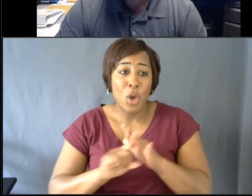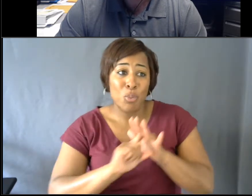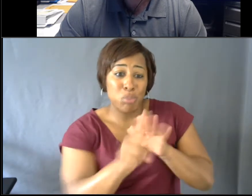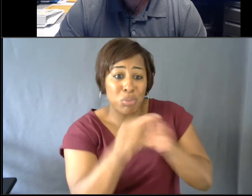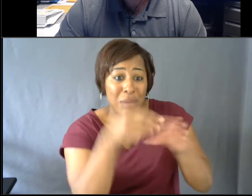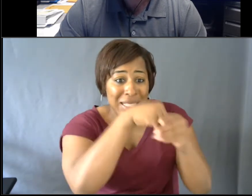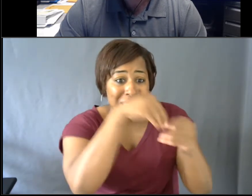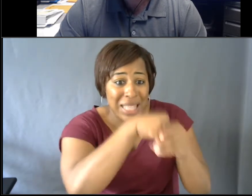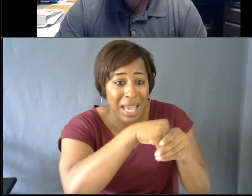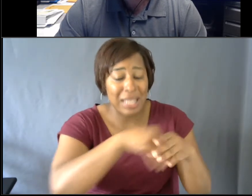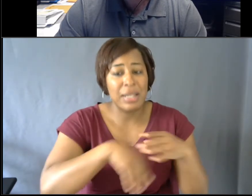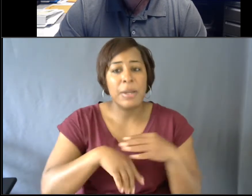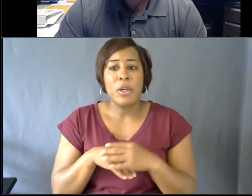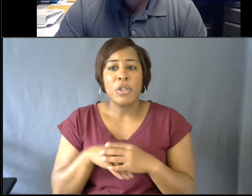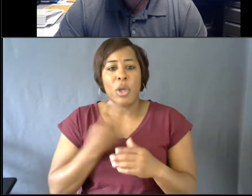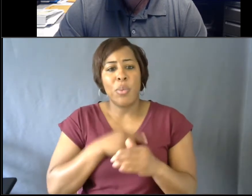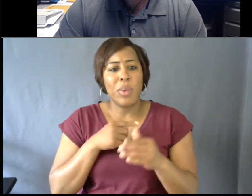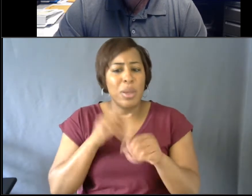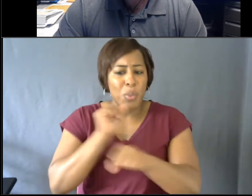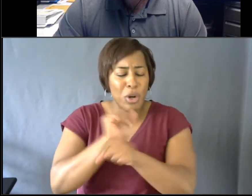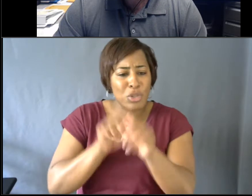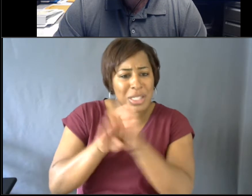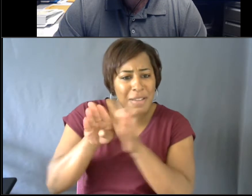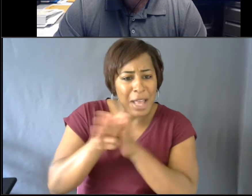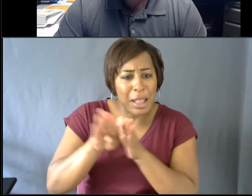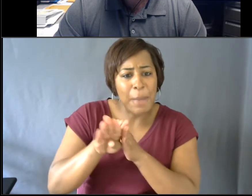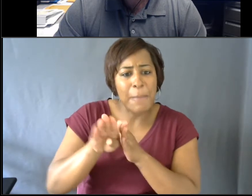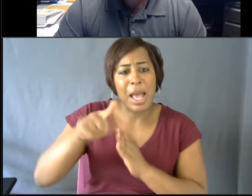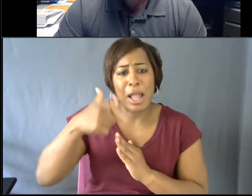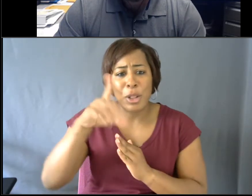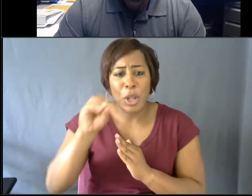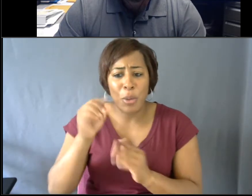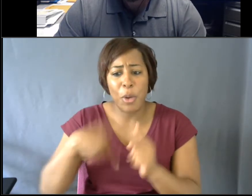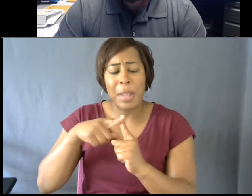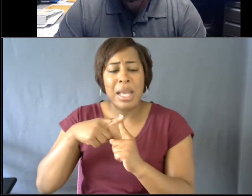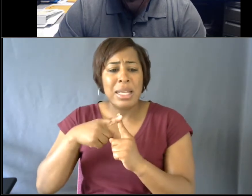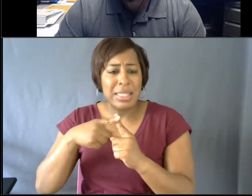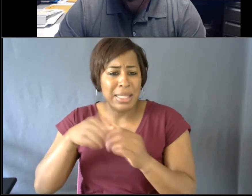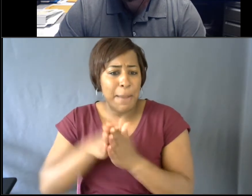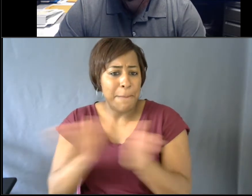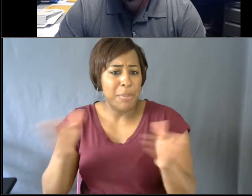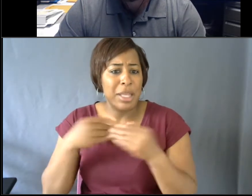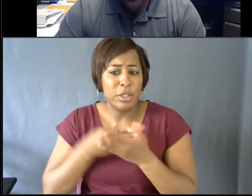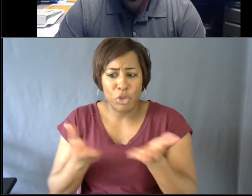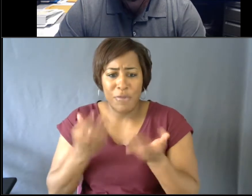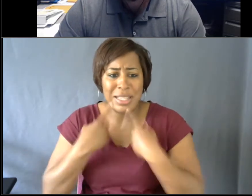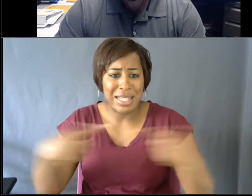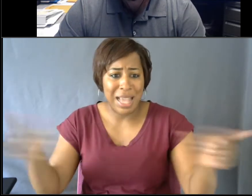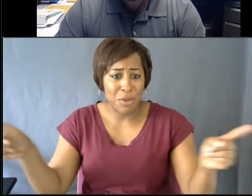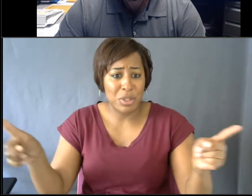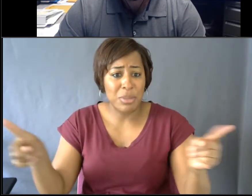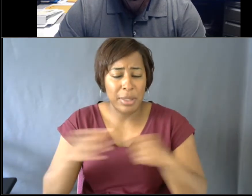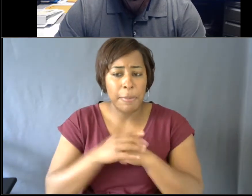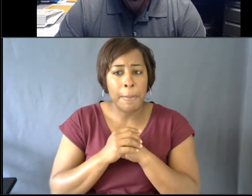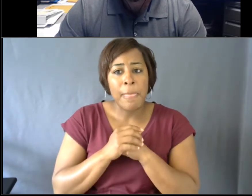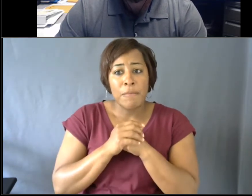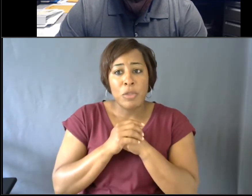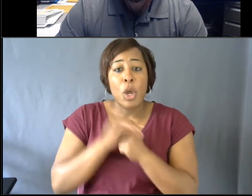the logo as well as a public service announcement later on, and it became official in